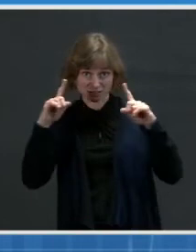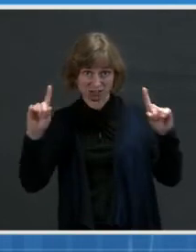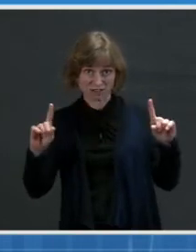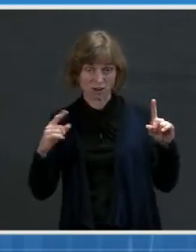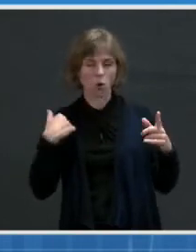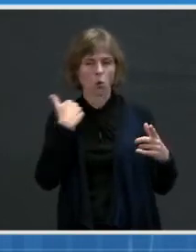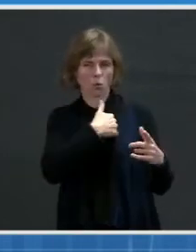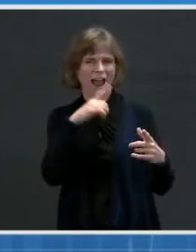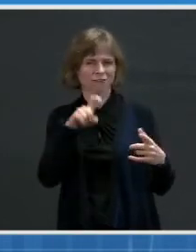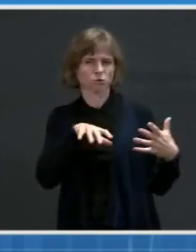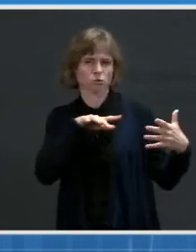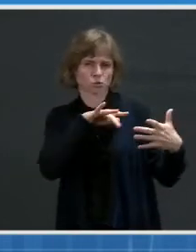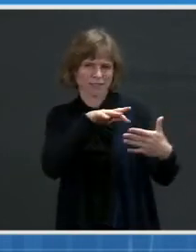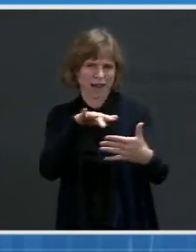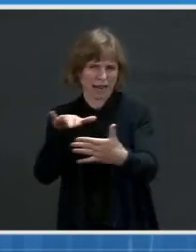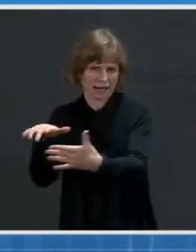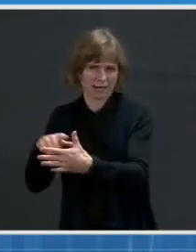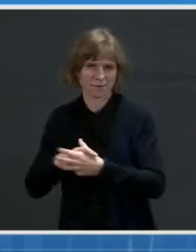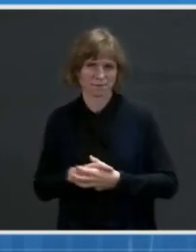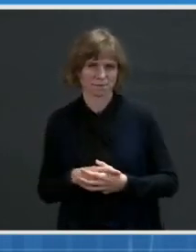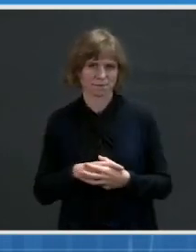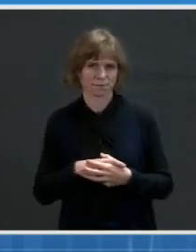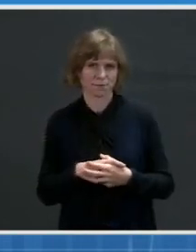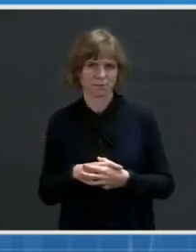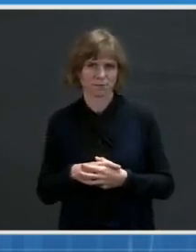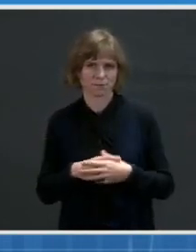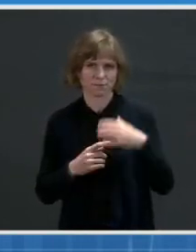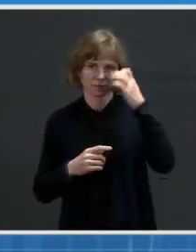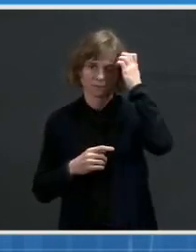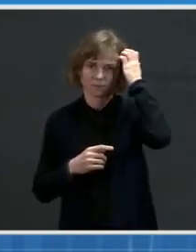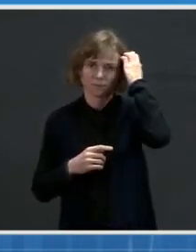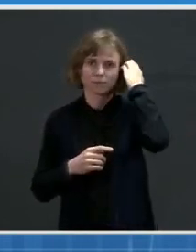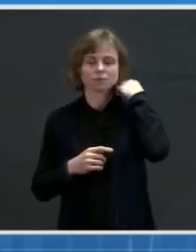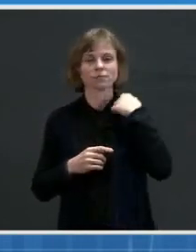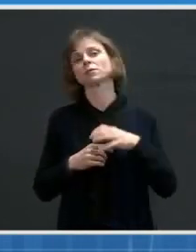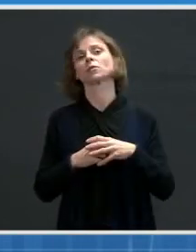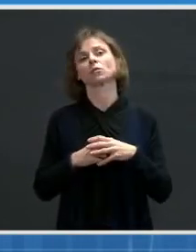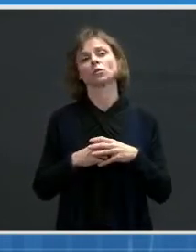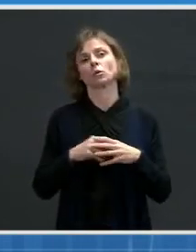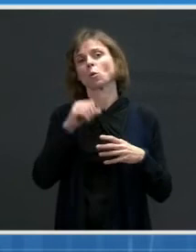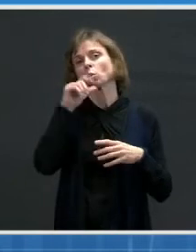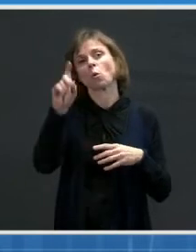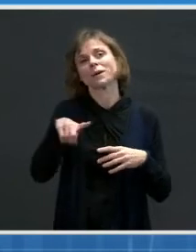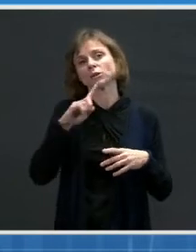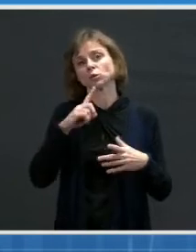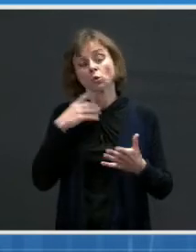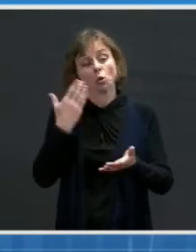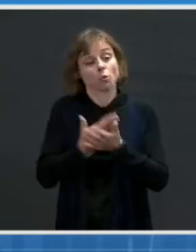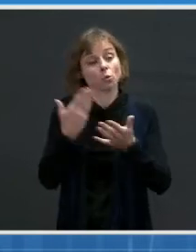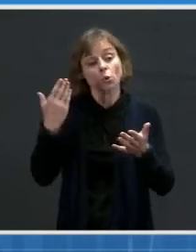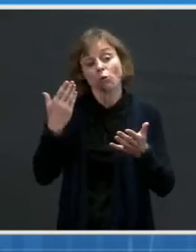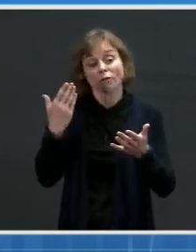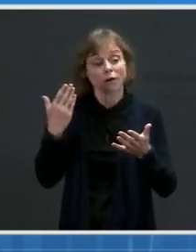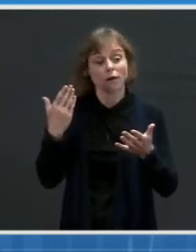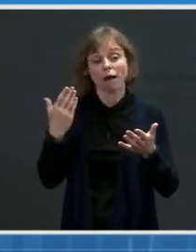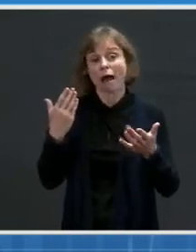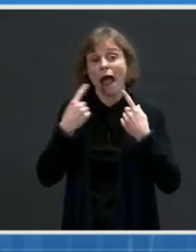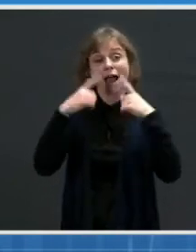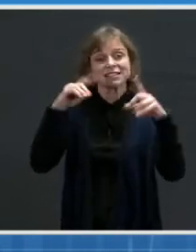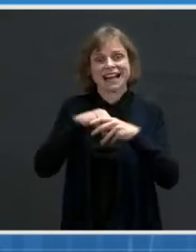other words, likely not have to prove efficacy in a large study. The same holds true